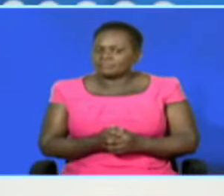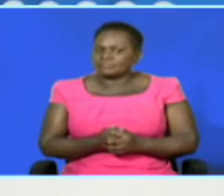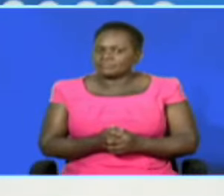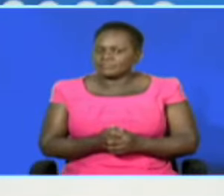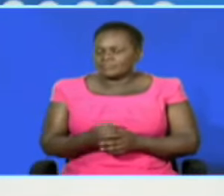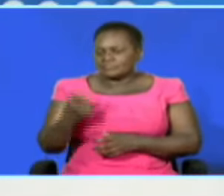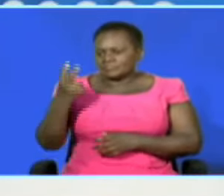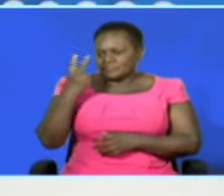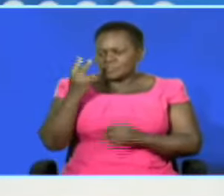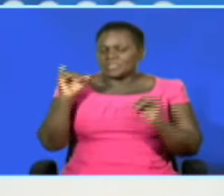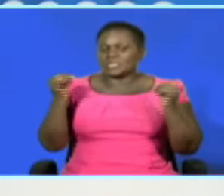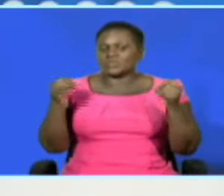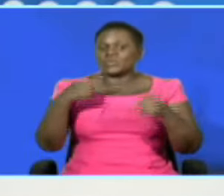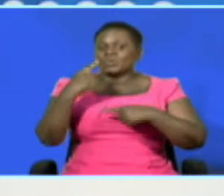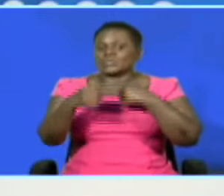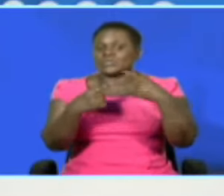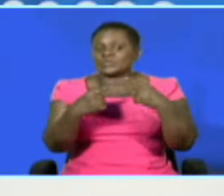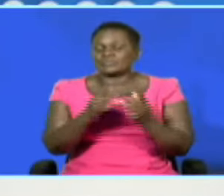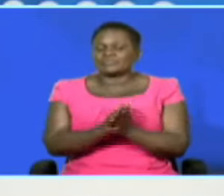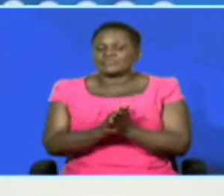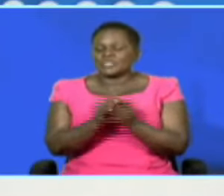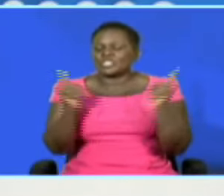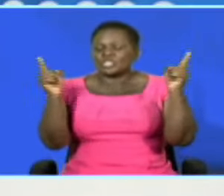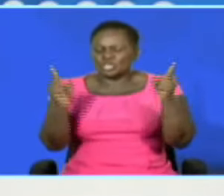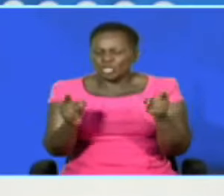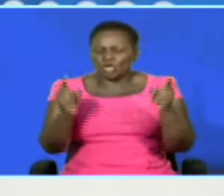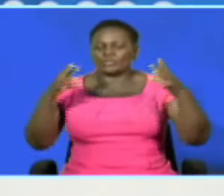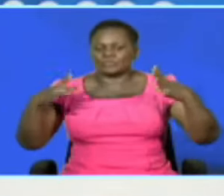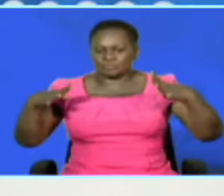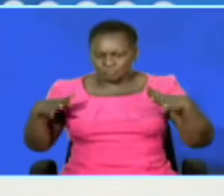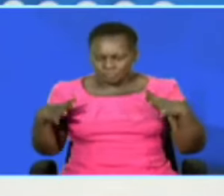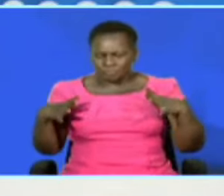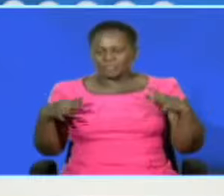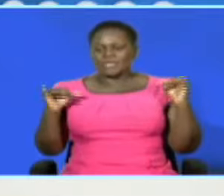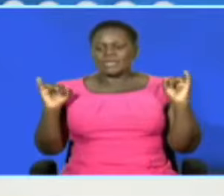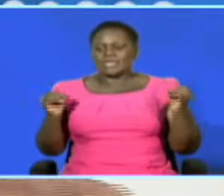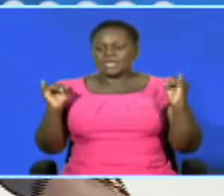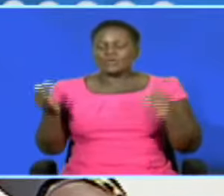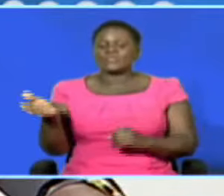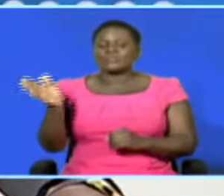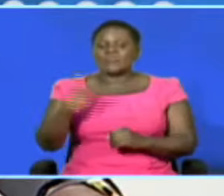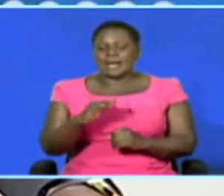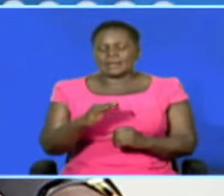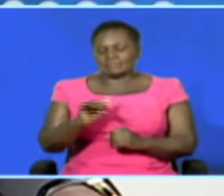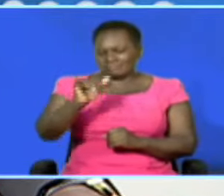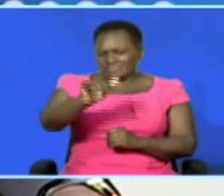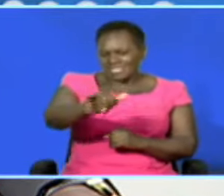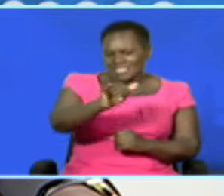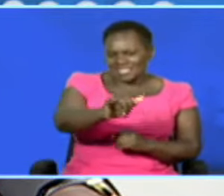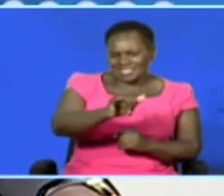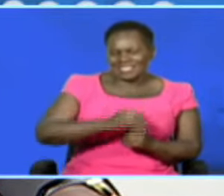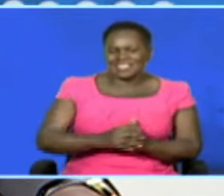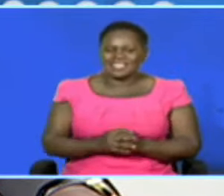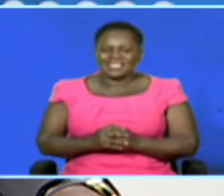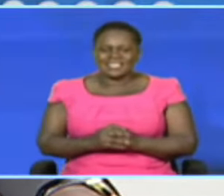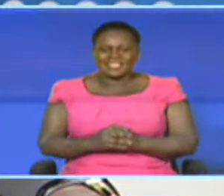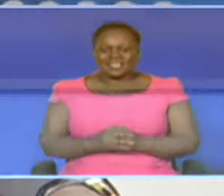Unaendelea kutazama taarifa za KTN leo jioni hii. Tunakwenda kwenye pumziko fupi. Tarudi tuendelee na taarifa zaidi, usiende mbali.